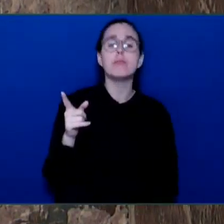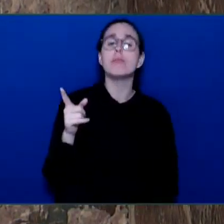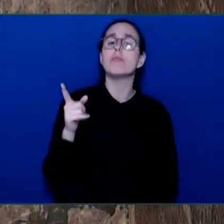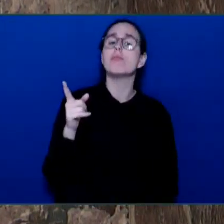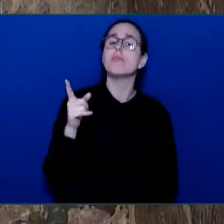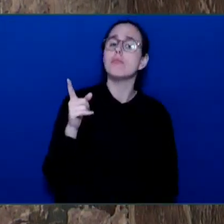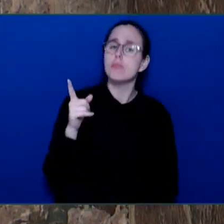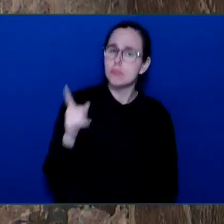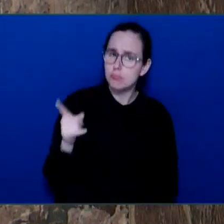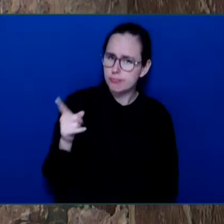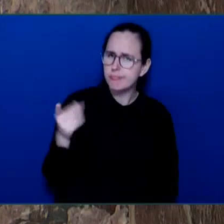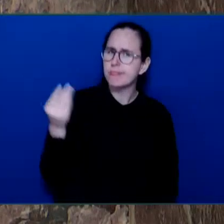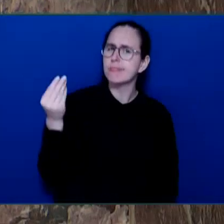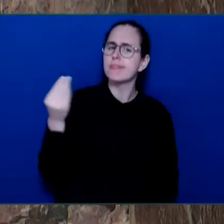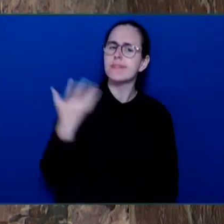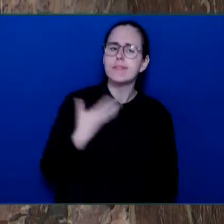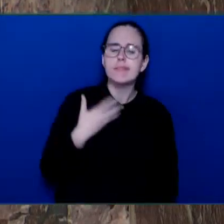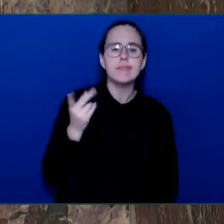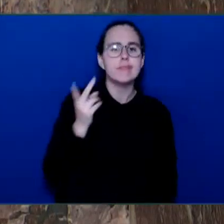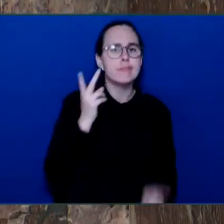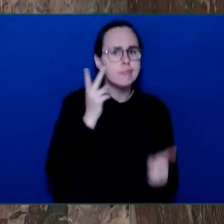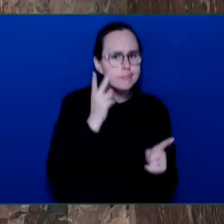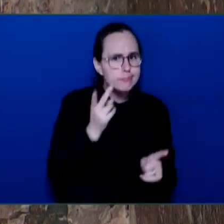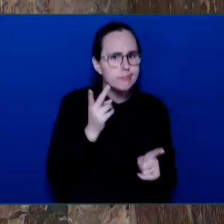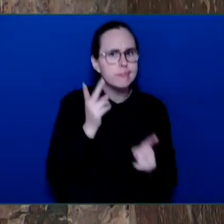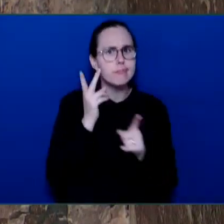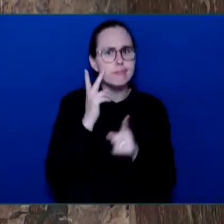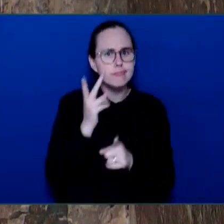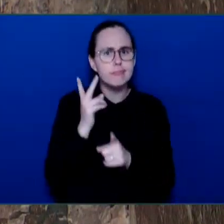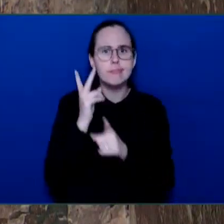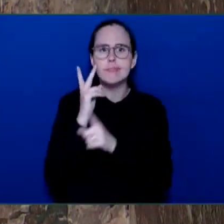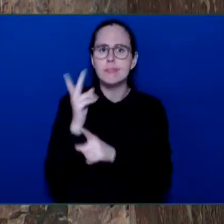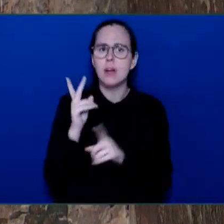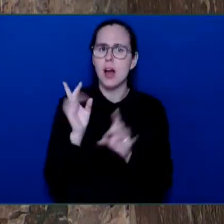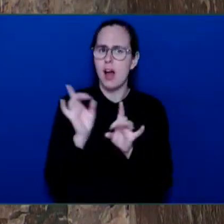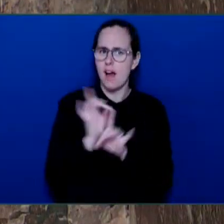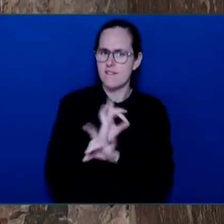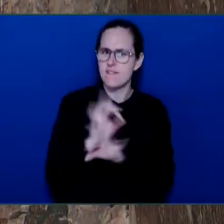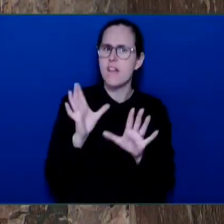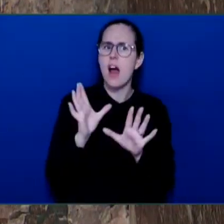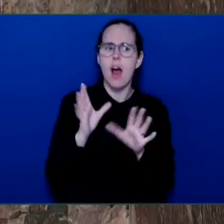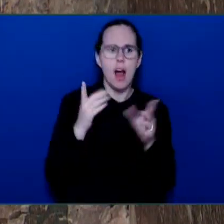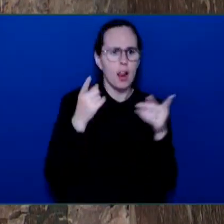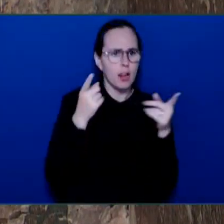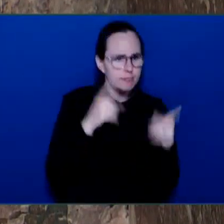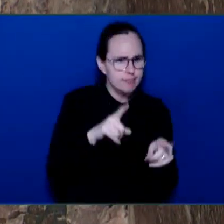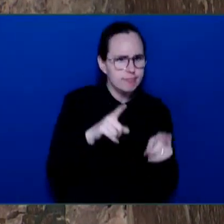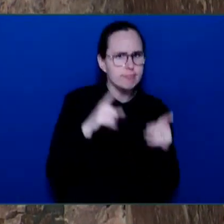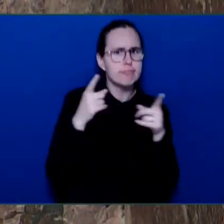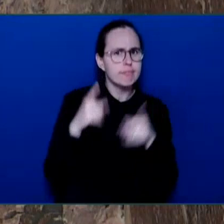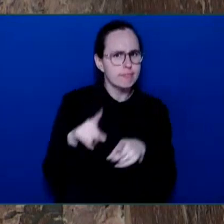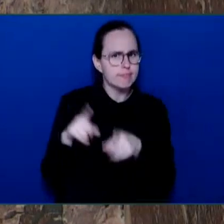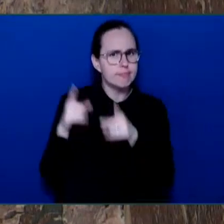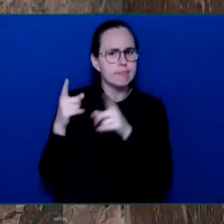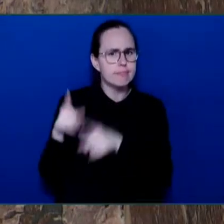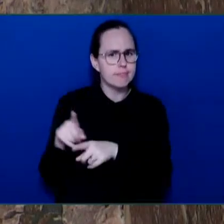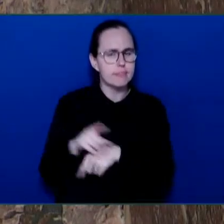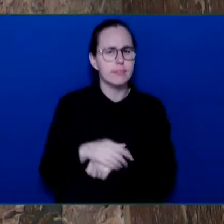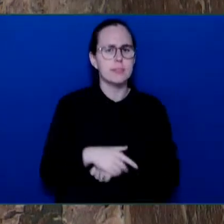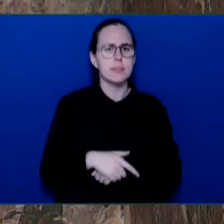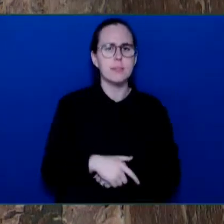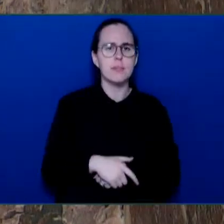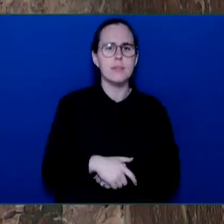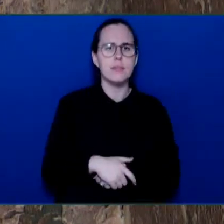and 36 breaches. He recently added to his criminal record by brazenly robbing the Granville Street London Drugs in